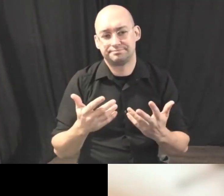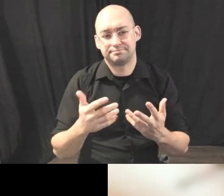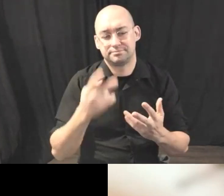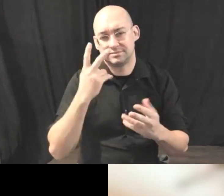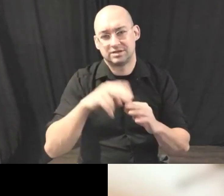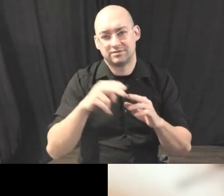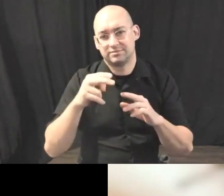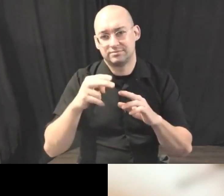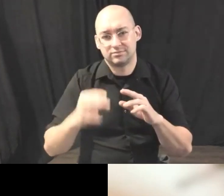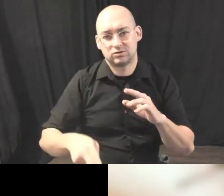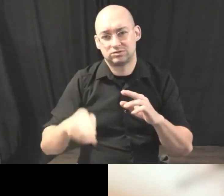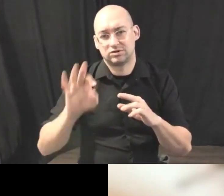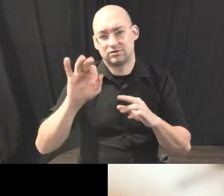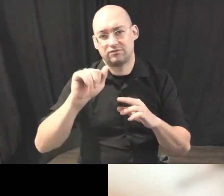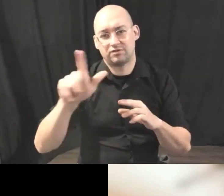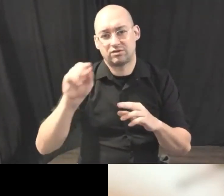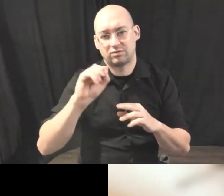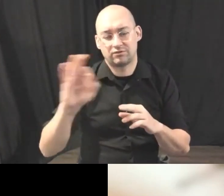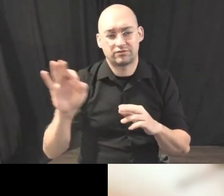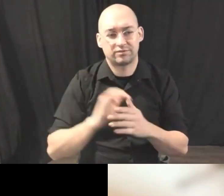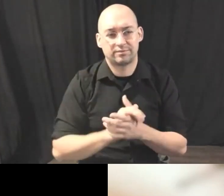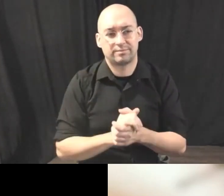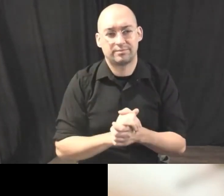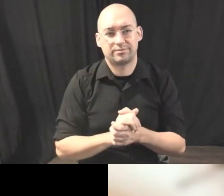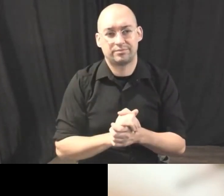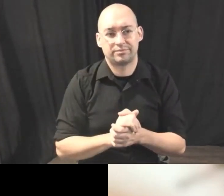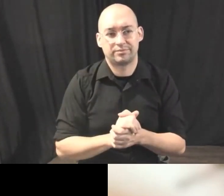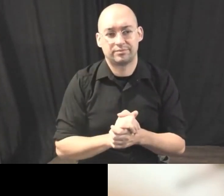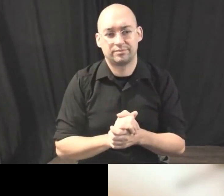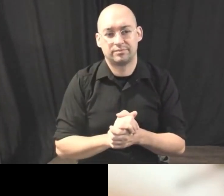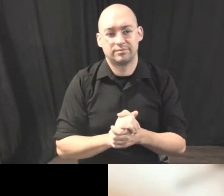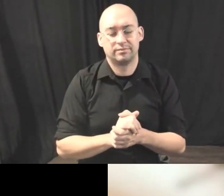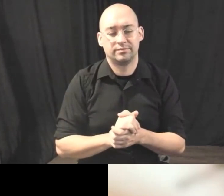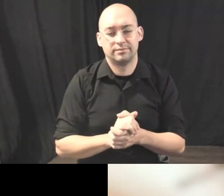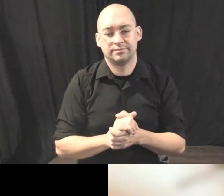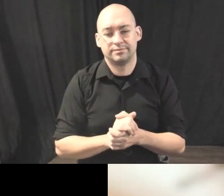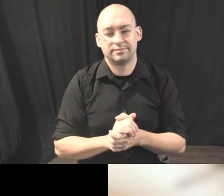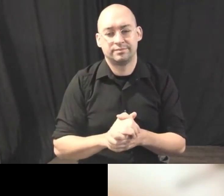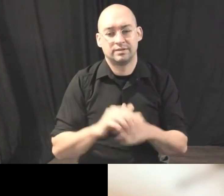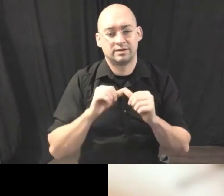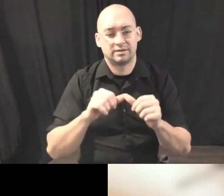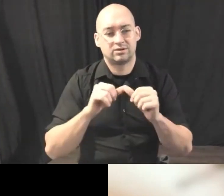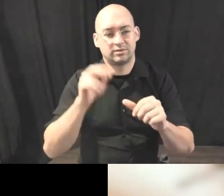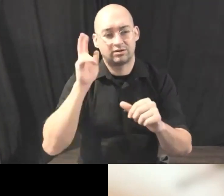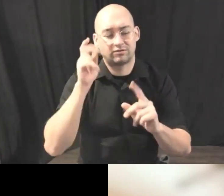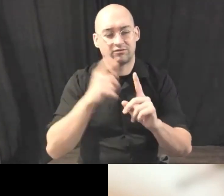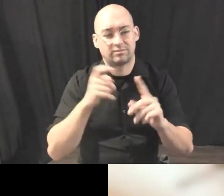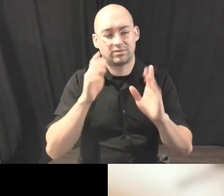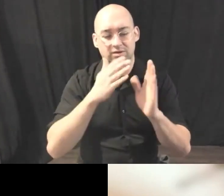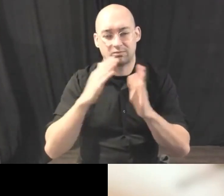an initiative. As we continue to hear from the community that it is a priority, and had included